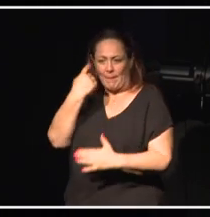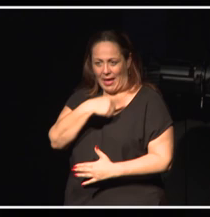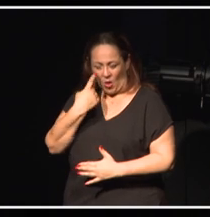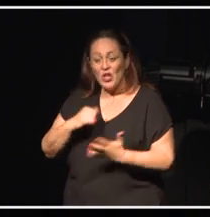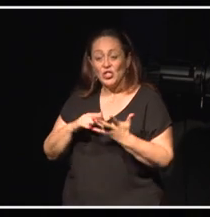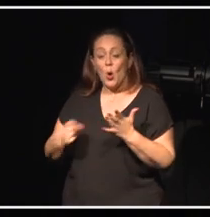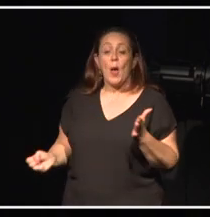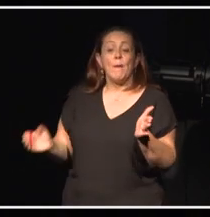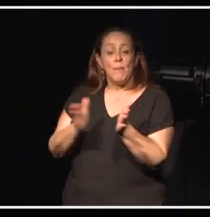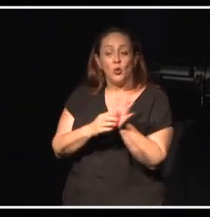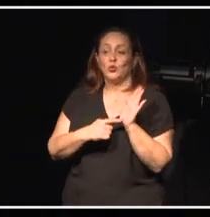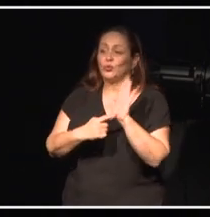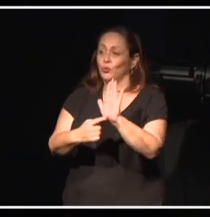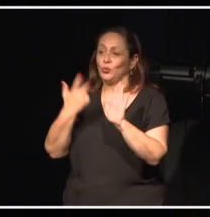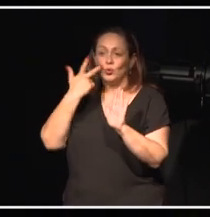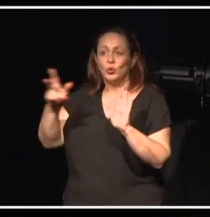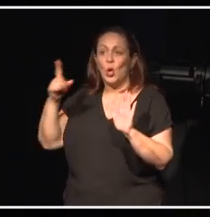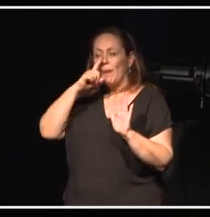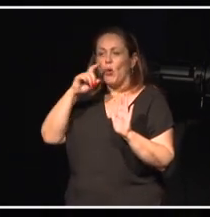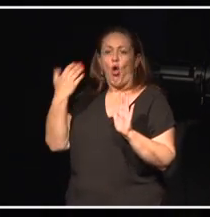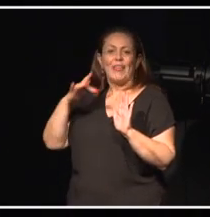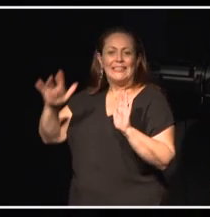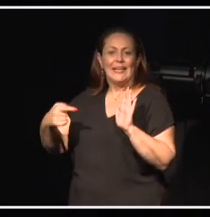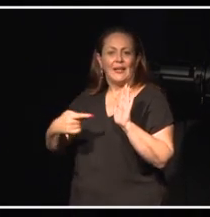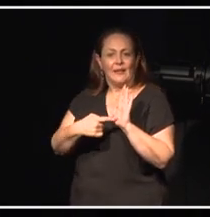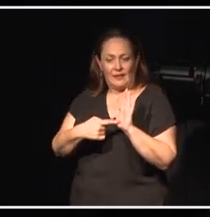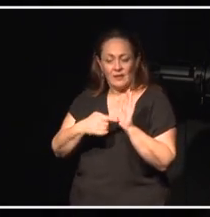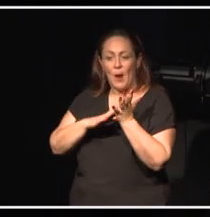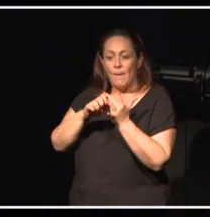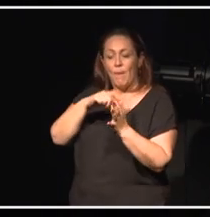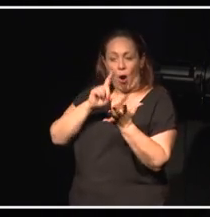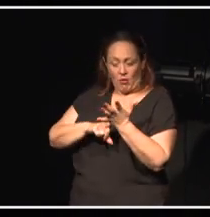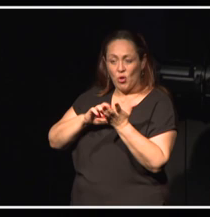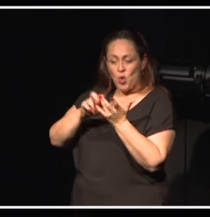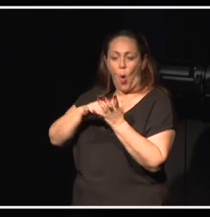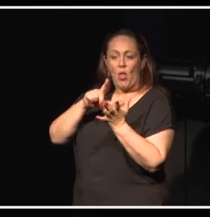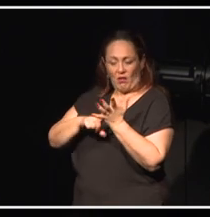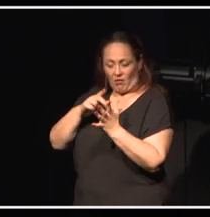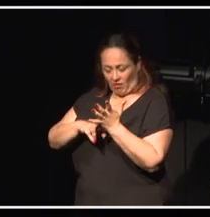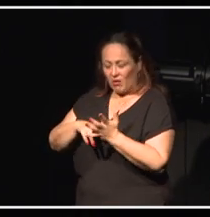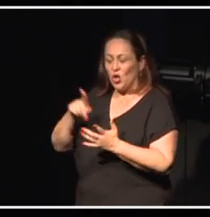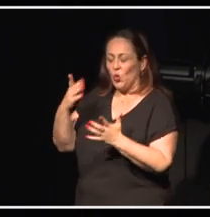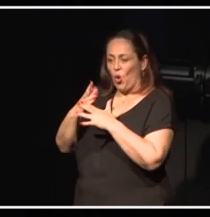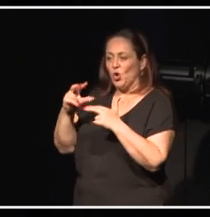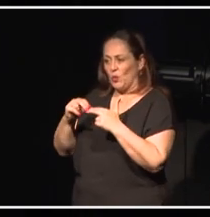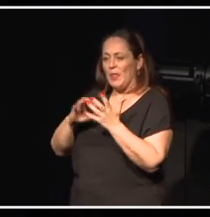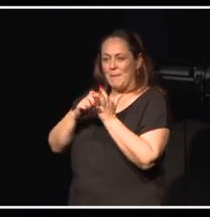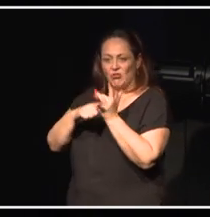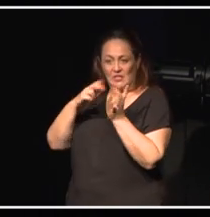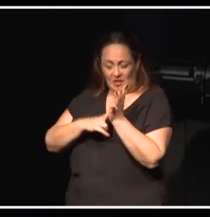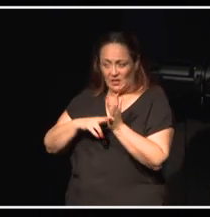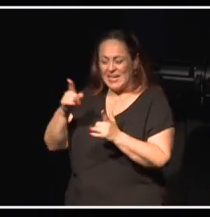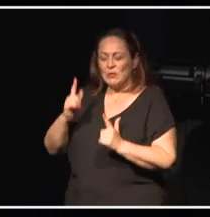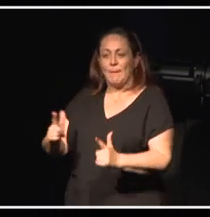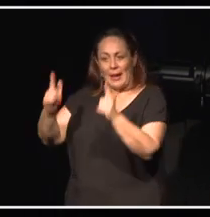posted this to show the kinds of things that women get sent on the internet. And Michael Nolan, who worked at the Meriton Service Department Group in Sydney, as a